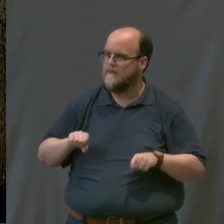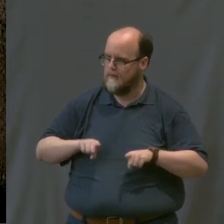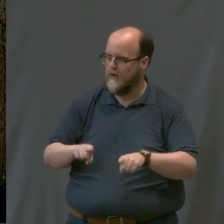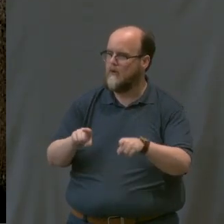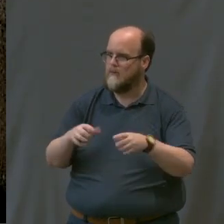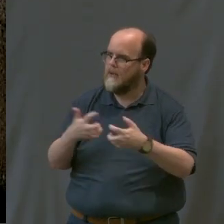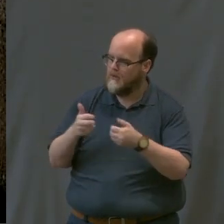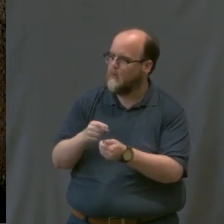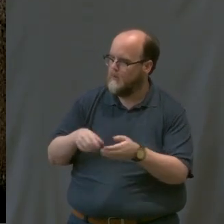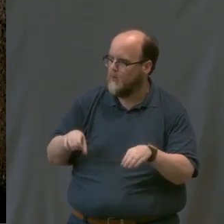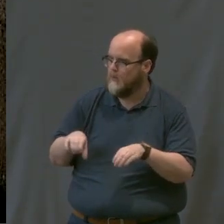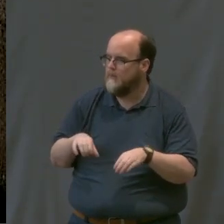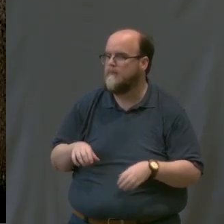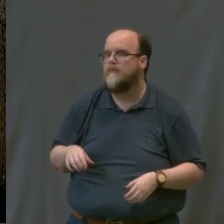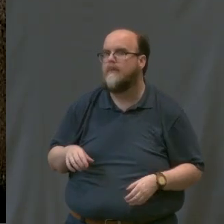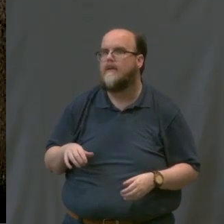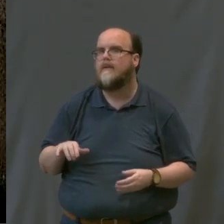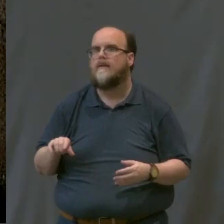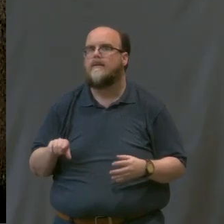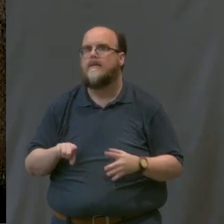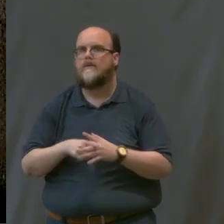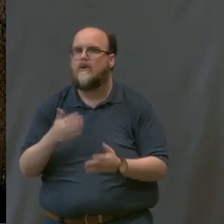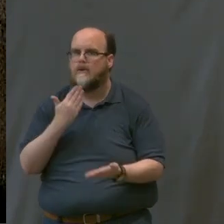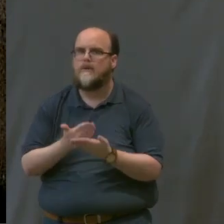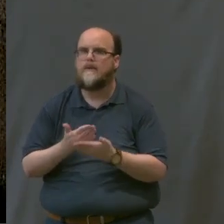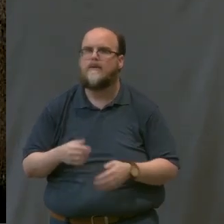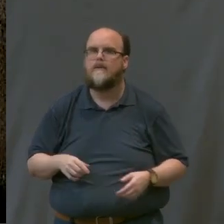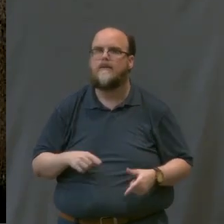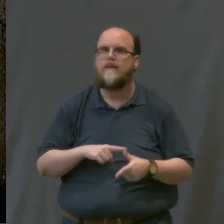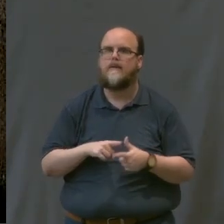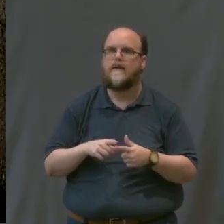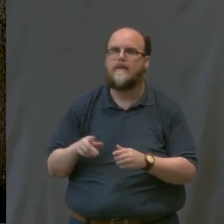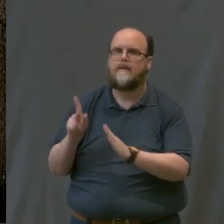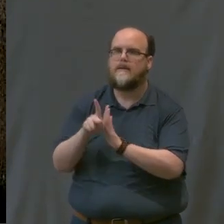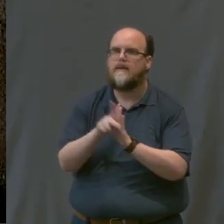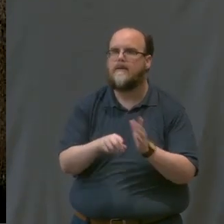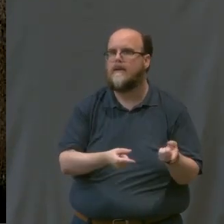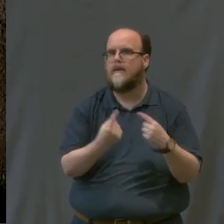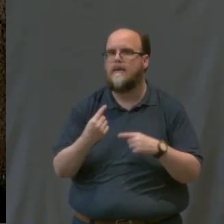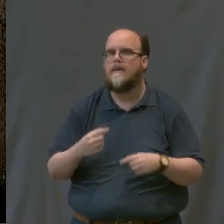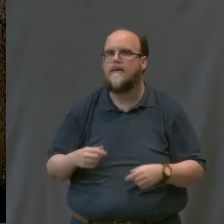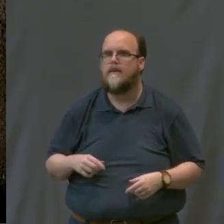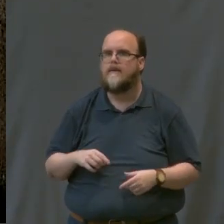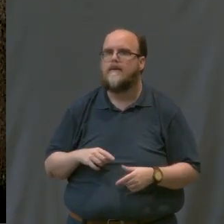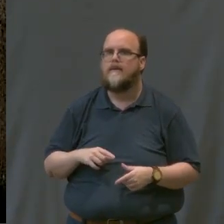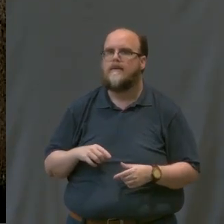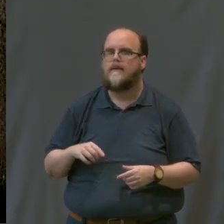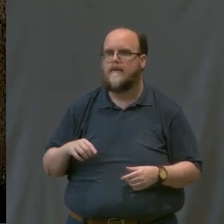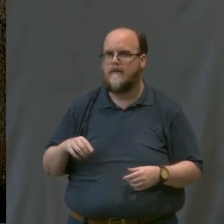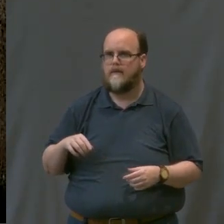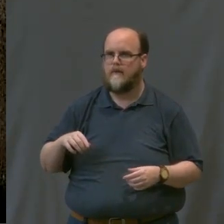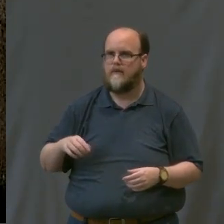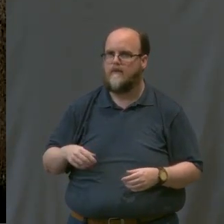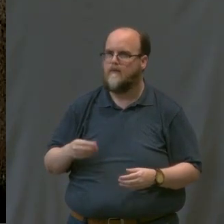started out good. They started out, yes, we're going to work our way through this. Then the killing and the bloodshed came. The inflation